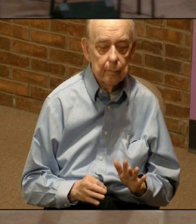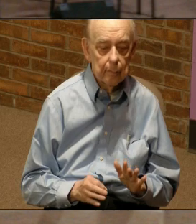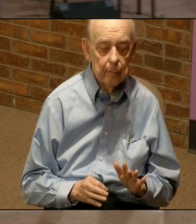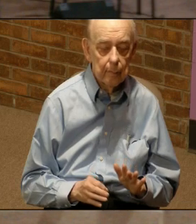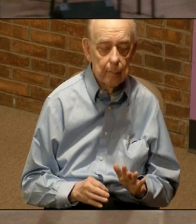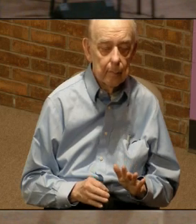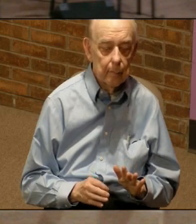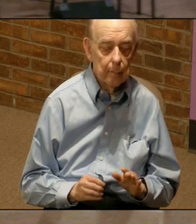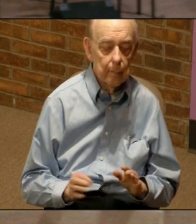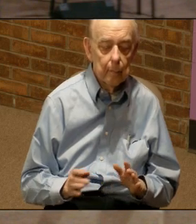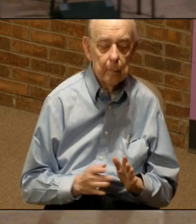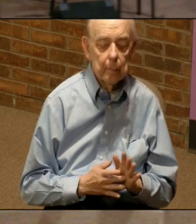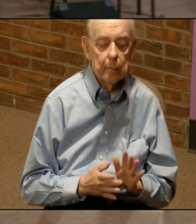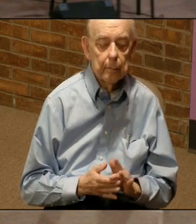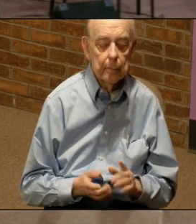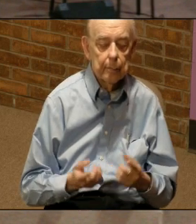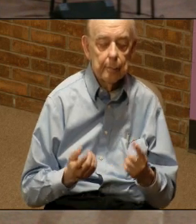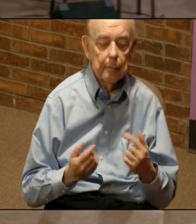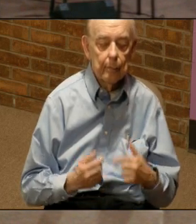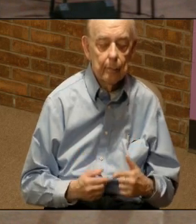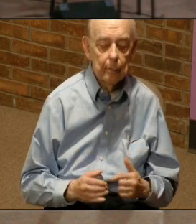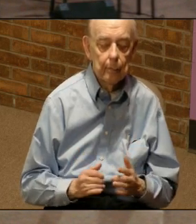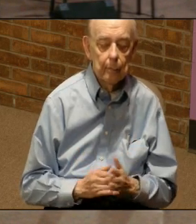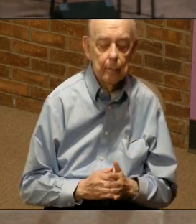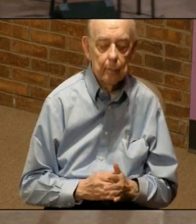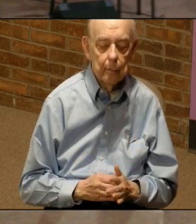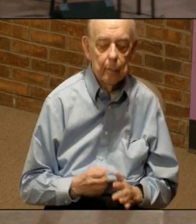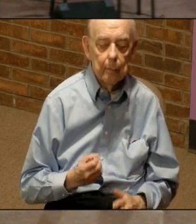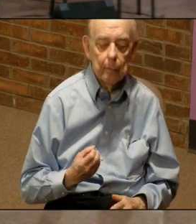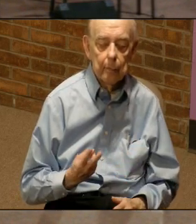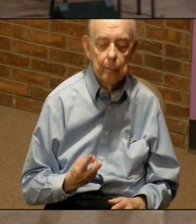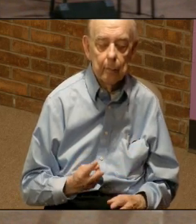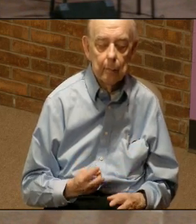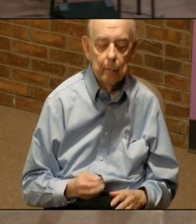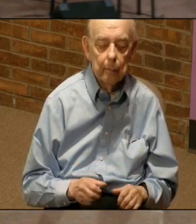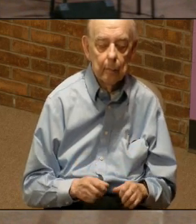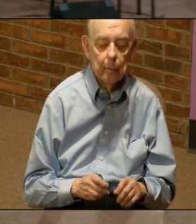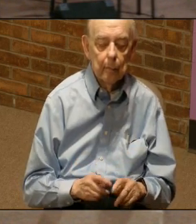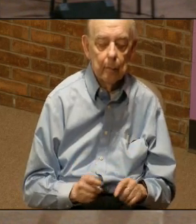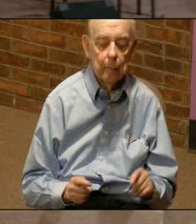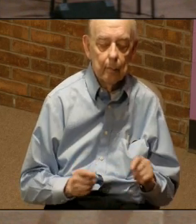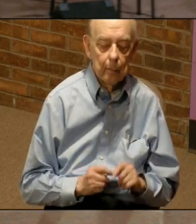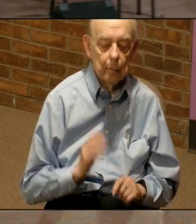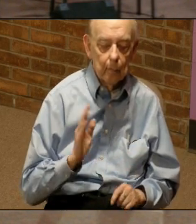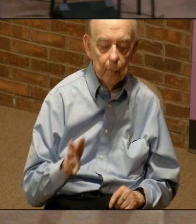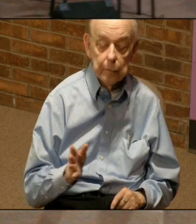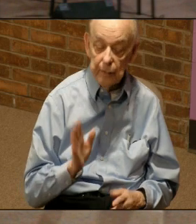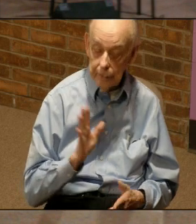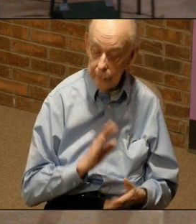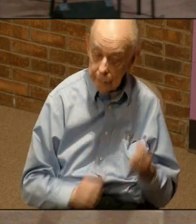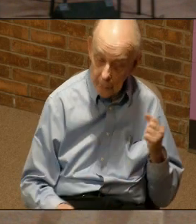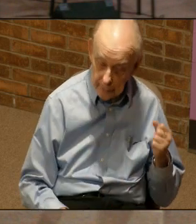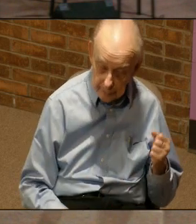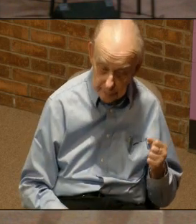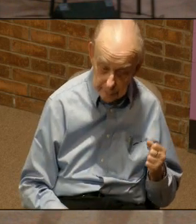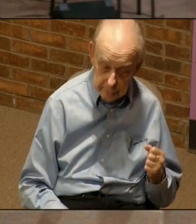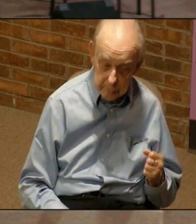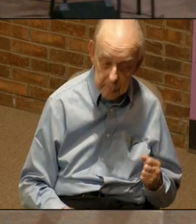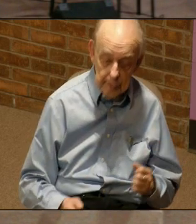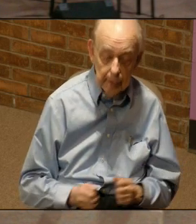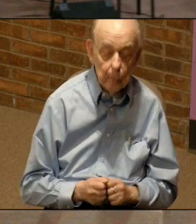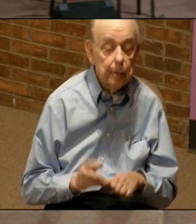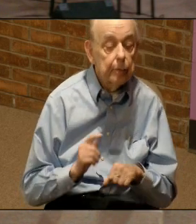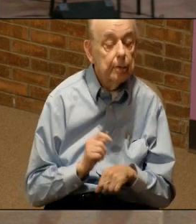imagery of Jesus coming, that the 12 tribes were going to be destroyed with the